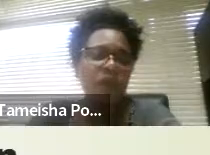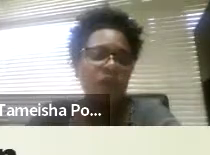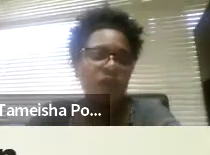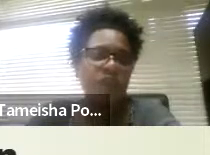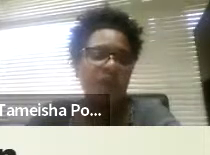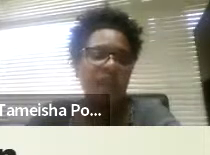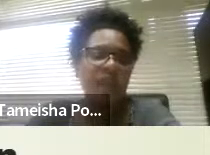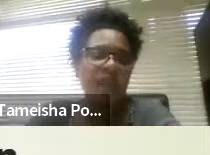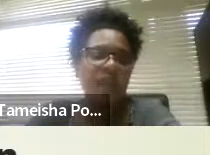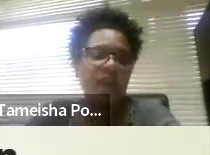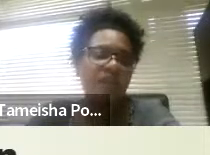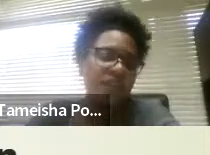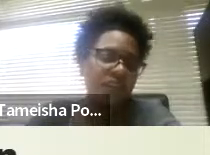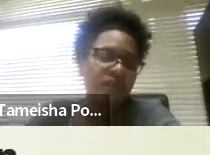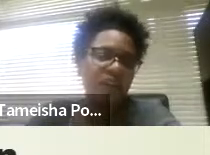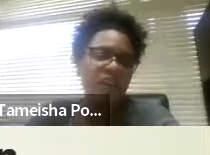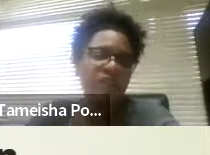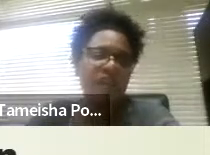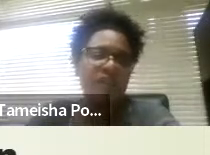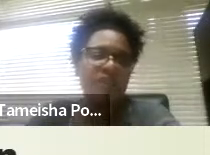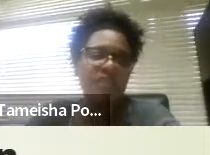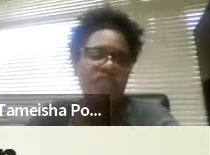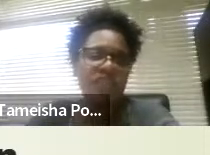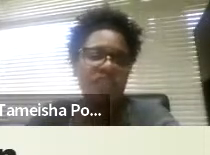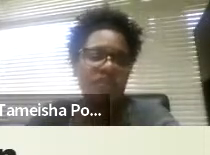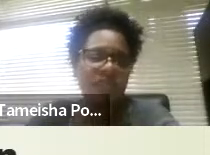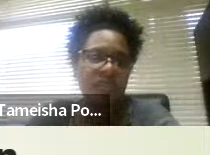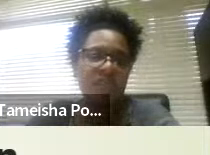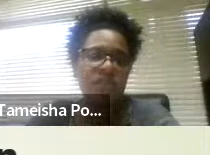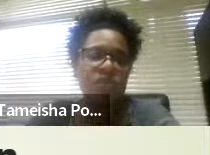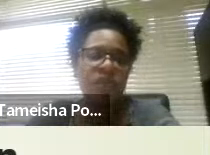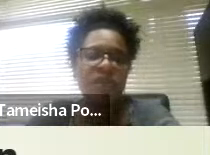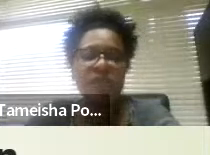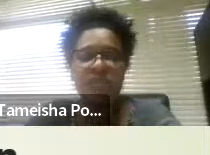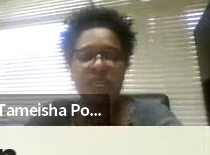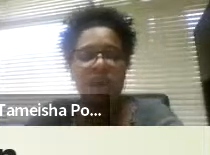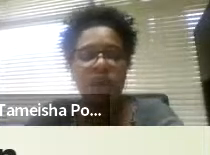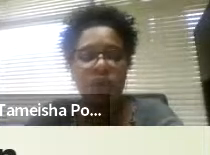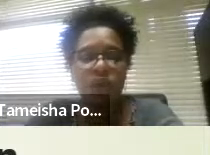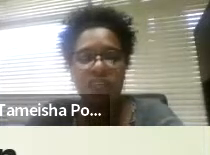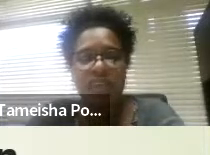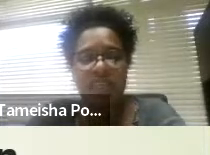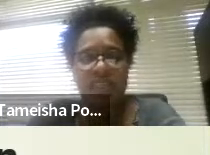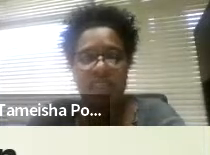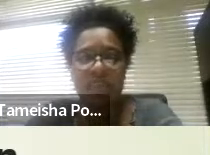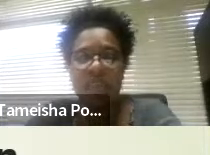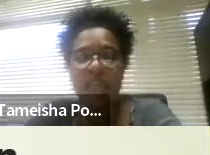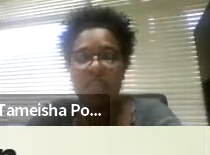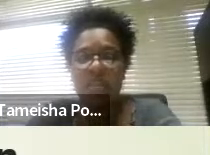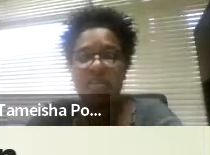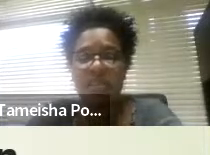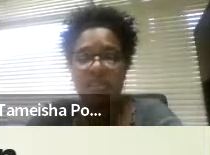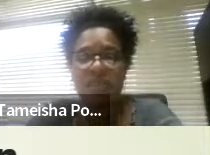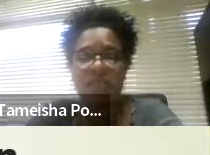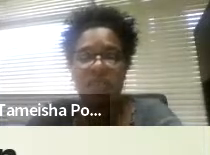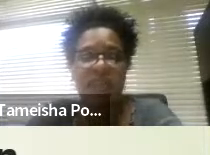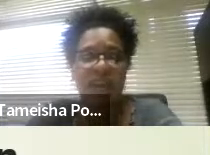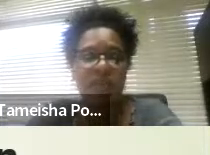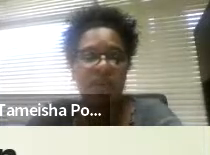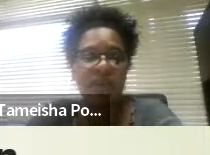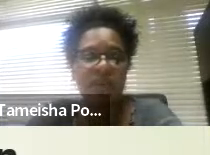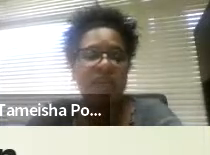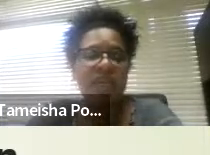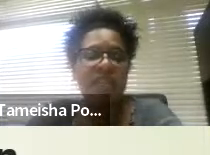be followed by a very dear friend of mine, Mr. Jason Ricketts, who will be speaking on COVID-19 and healthcare systems